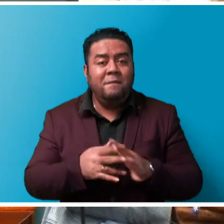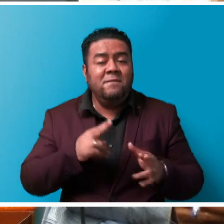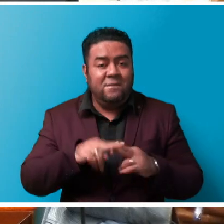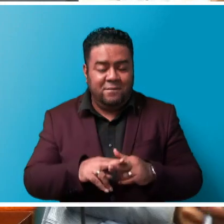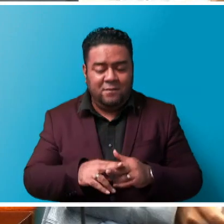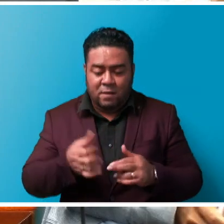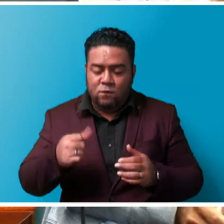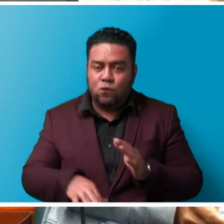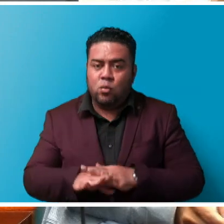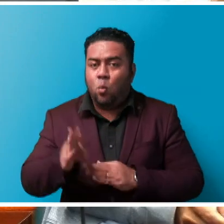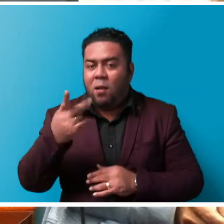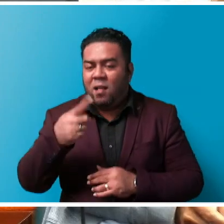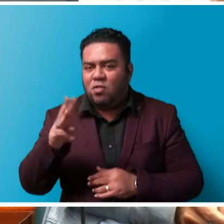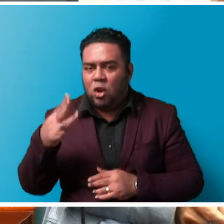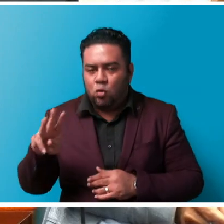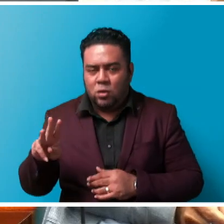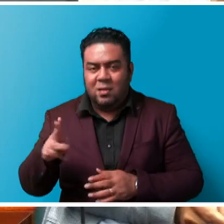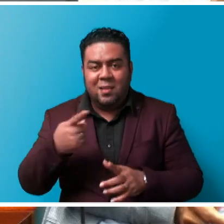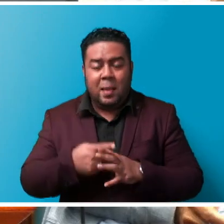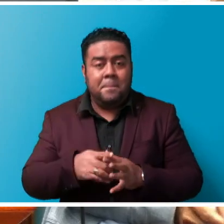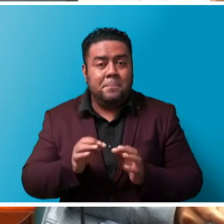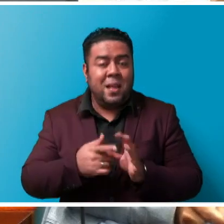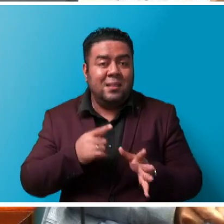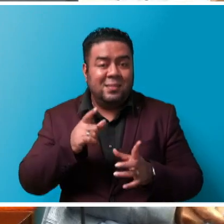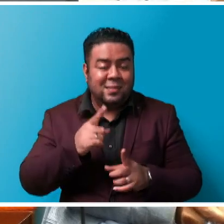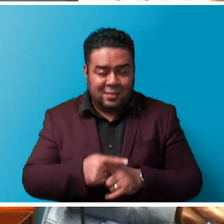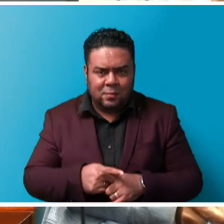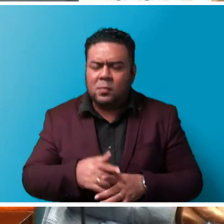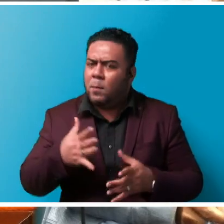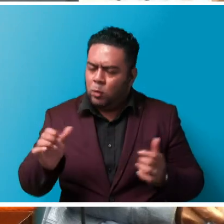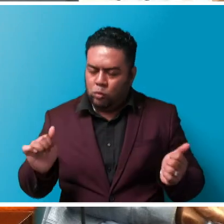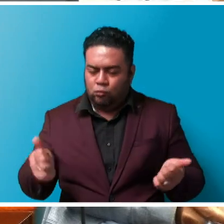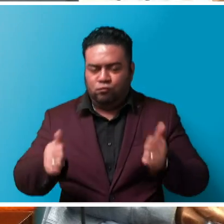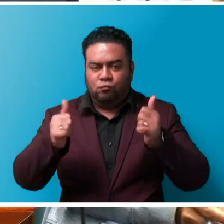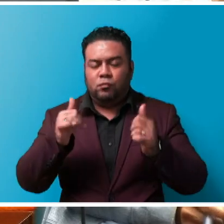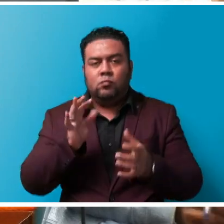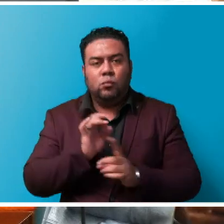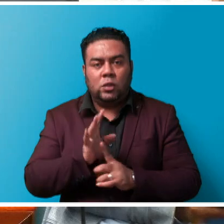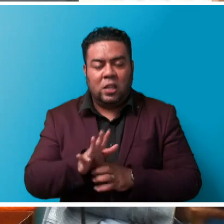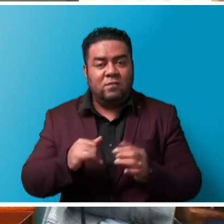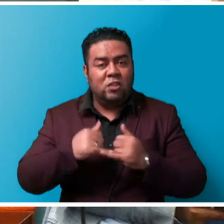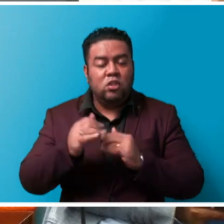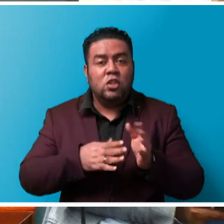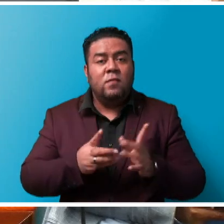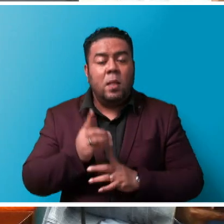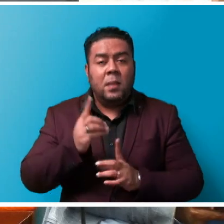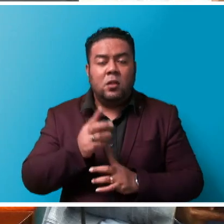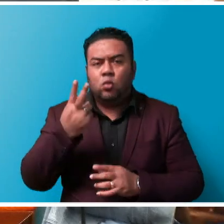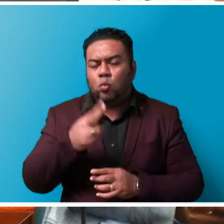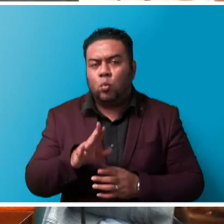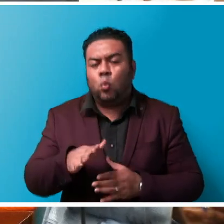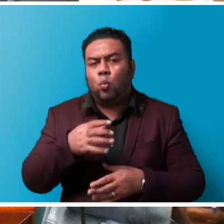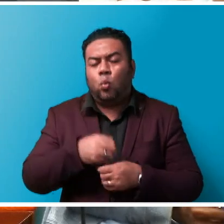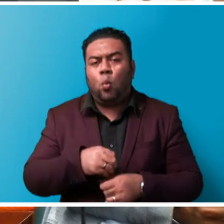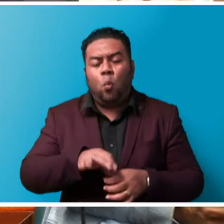its 133 million capex, ensuring the completion of key infrastructure developments, including wastewater upgrades,